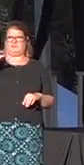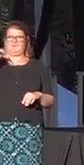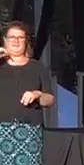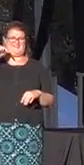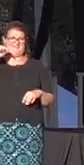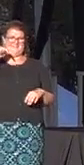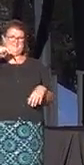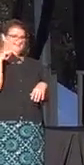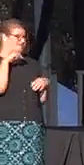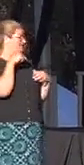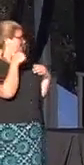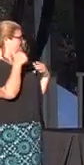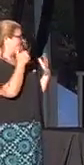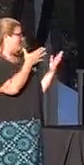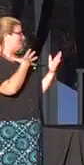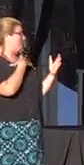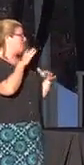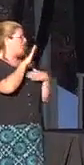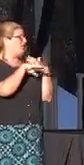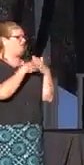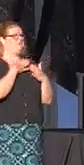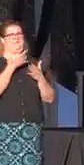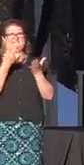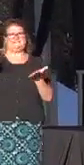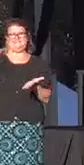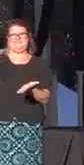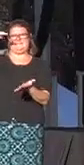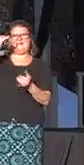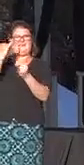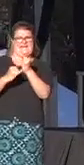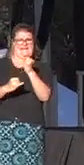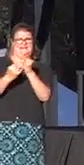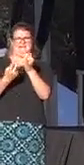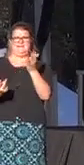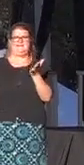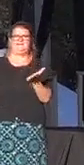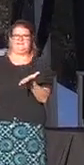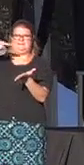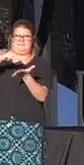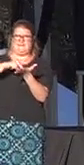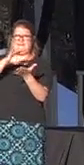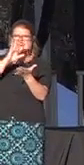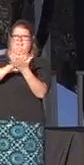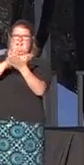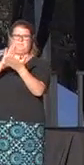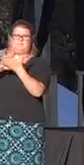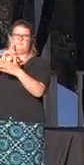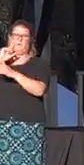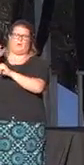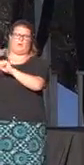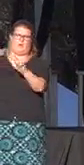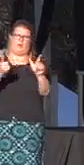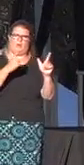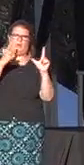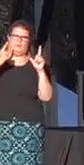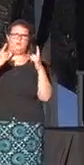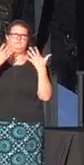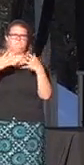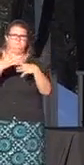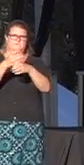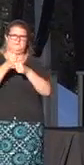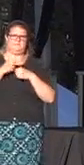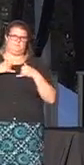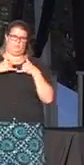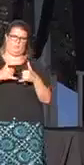this one, I would like everyone to stand up at the end and clap for everyone that's gotten an award, please. This